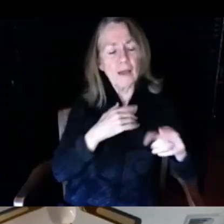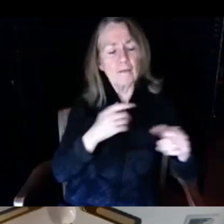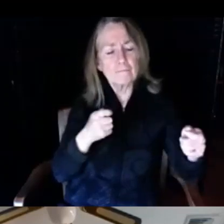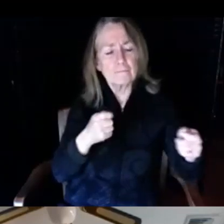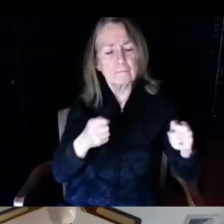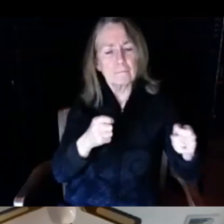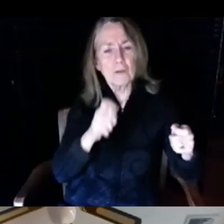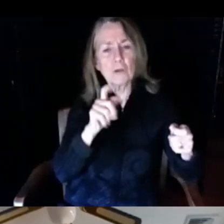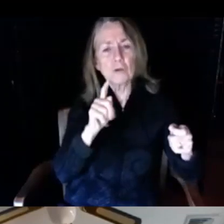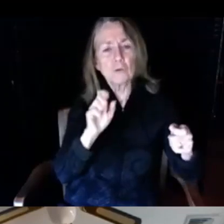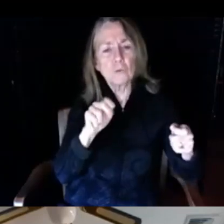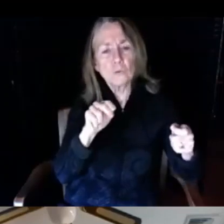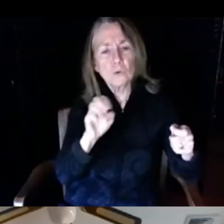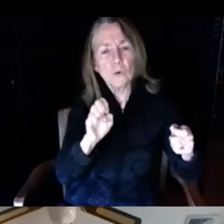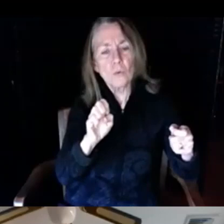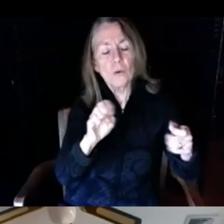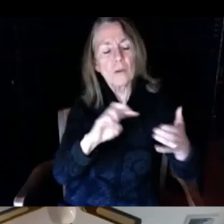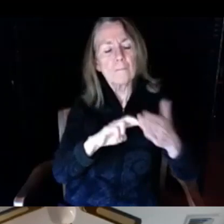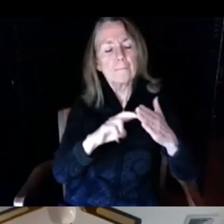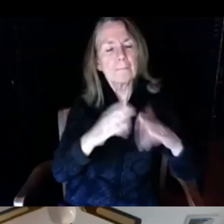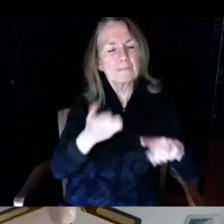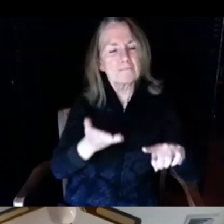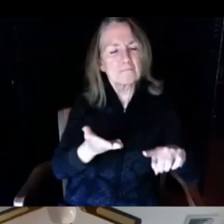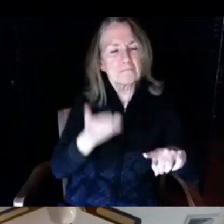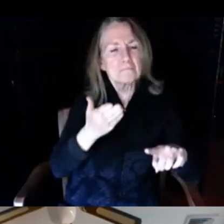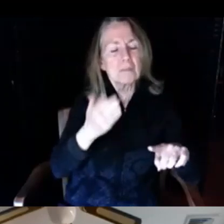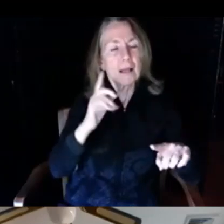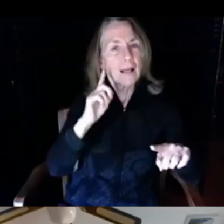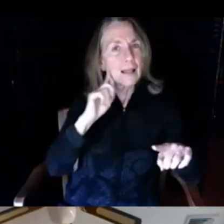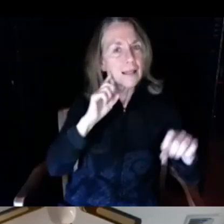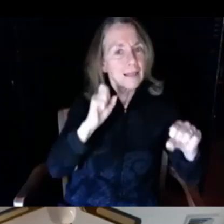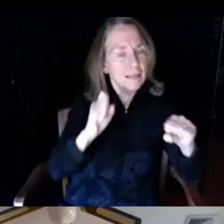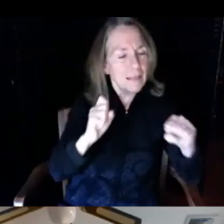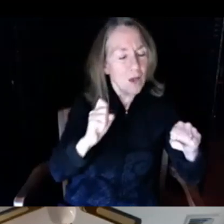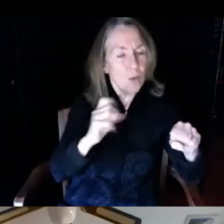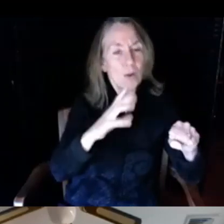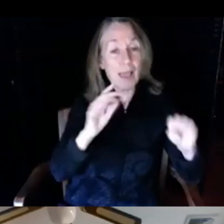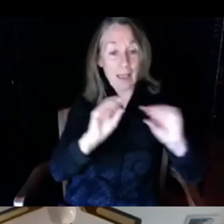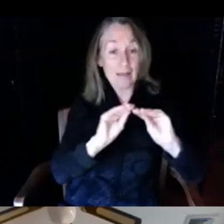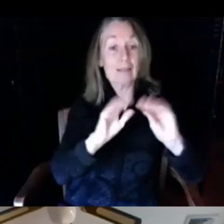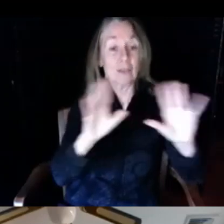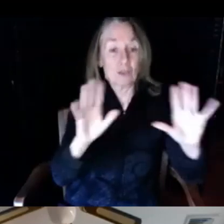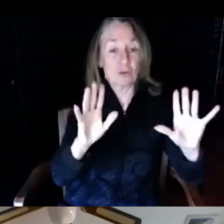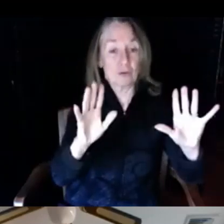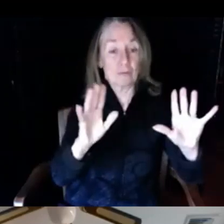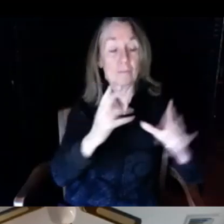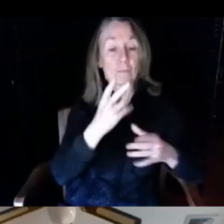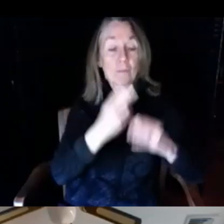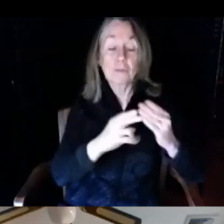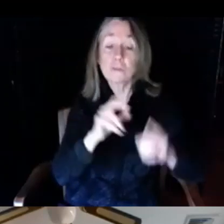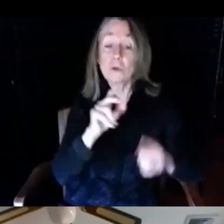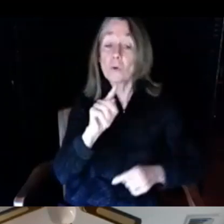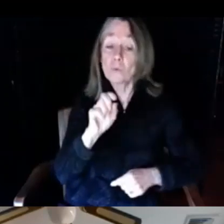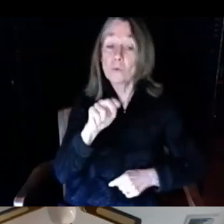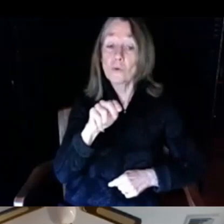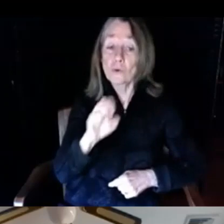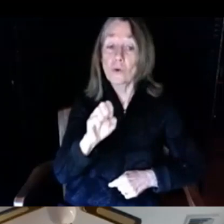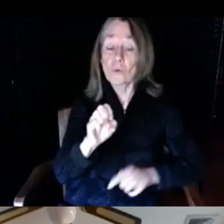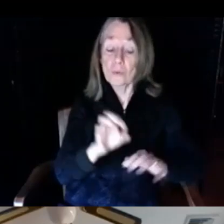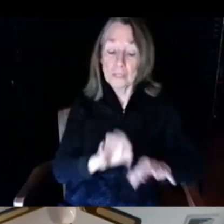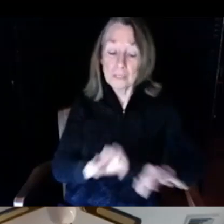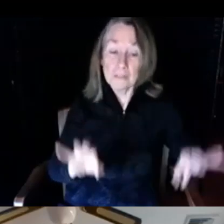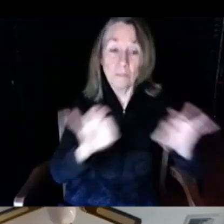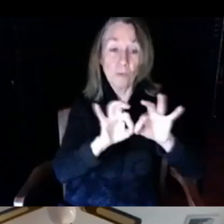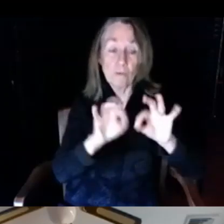can make their voice louder and clearer, not just loud. So tone is very important for clarity.